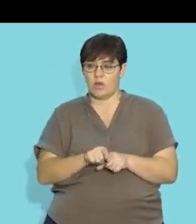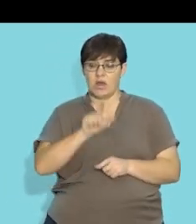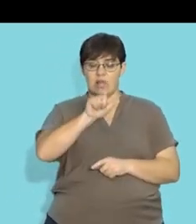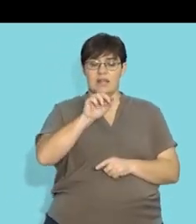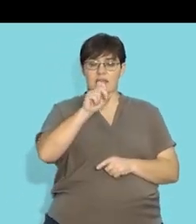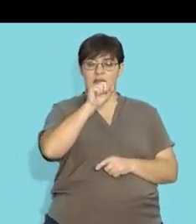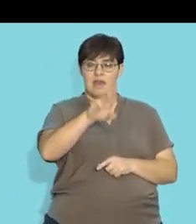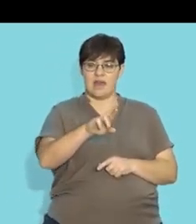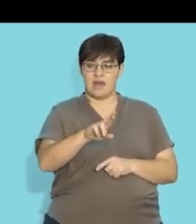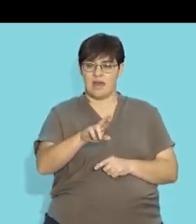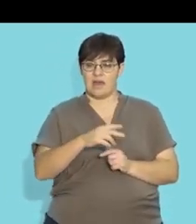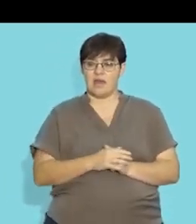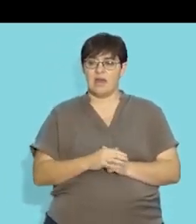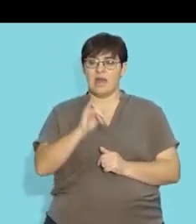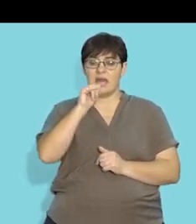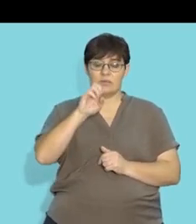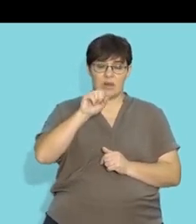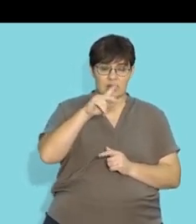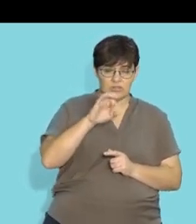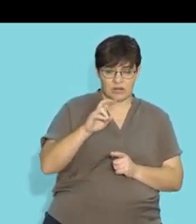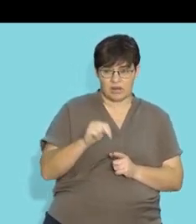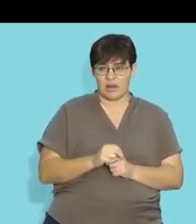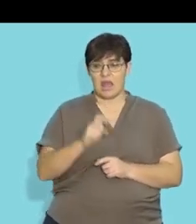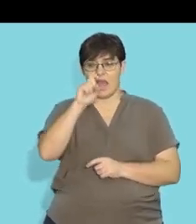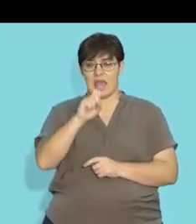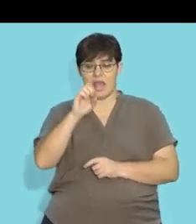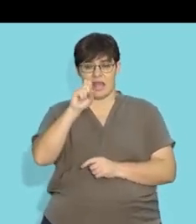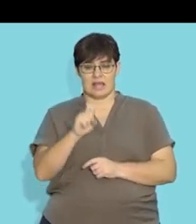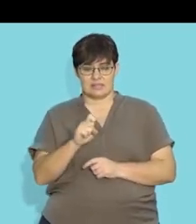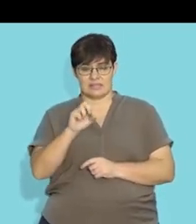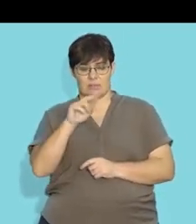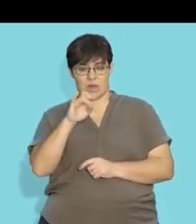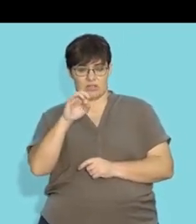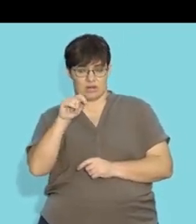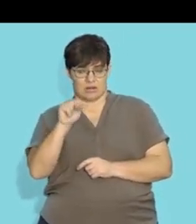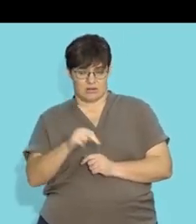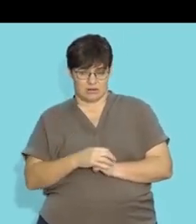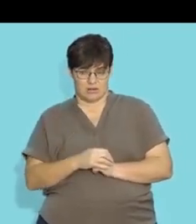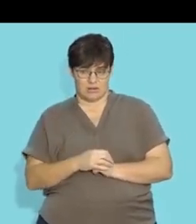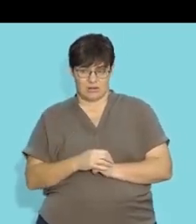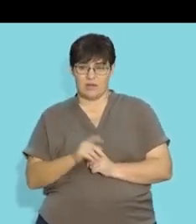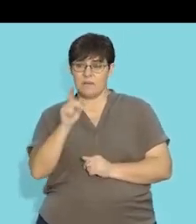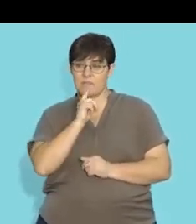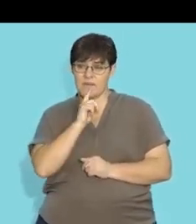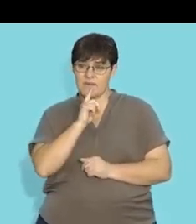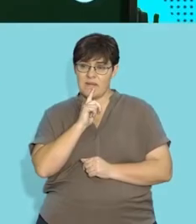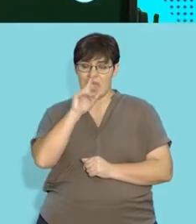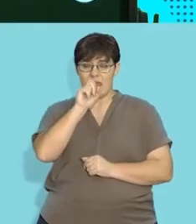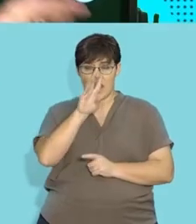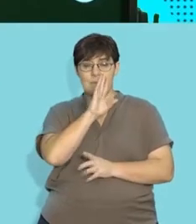looked at linear regression, interpolation, and extrapolation. Okay, very important. Correlation, we're talking